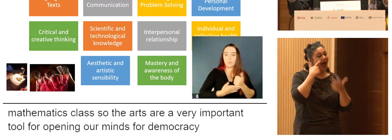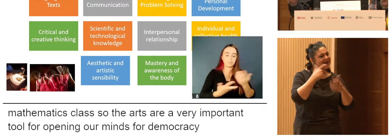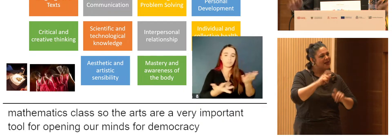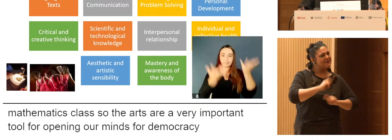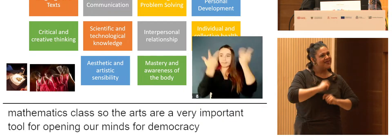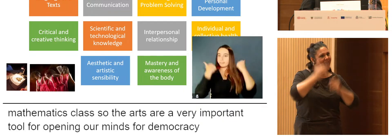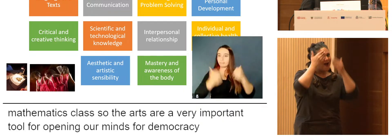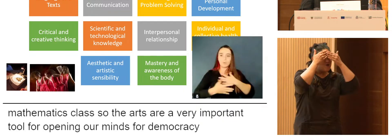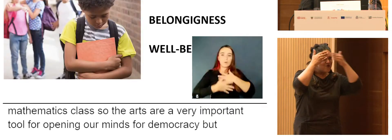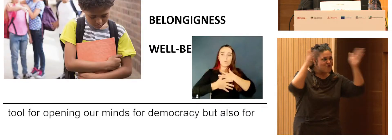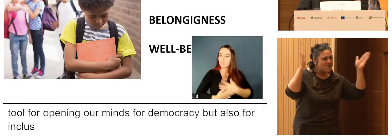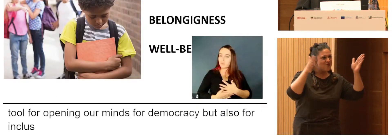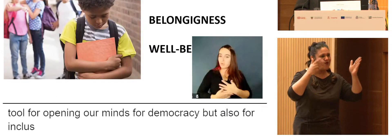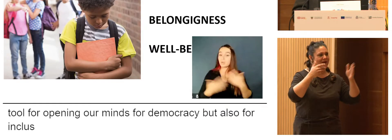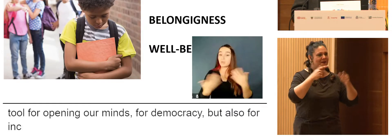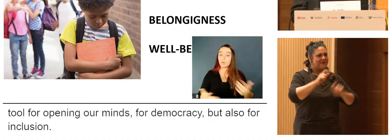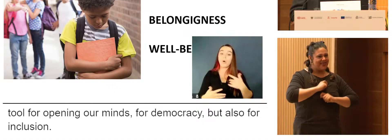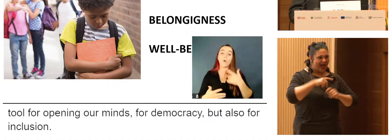for inclusion.